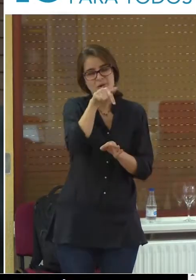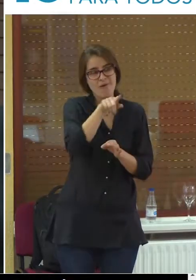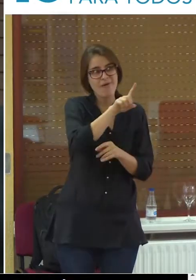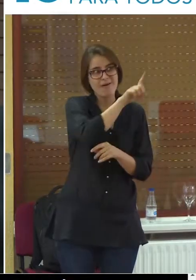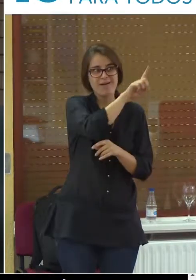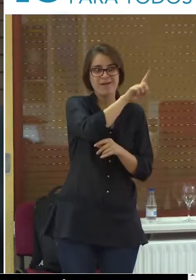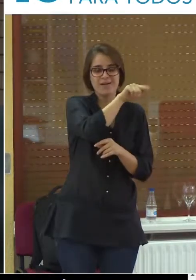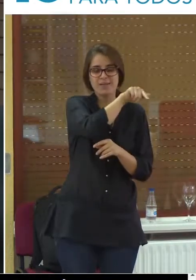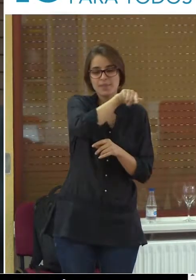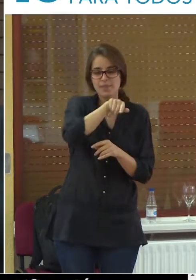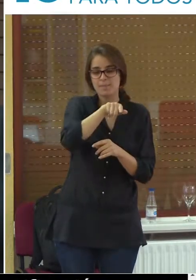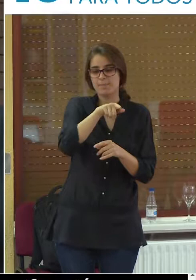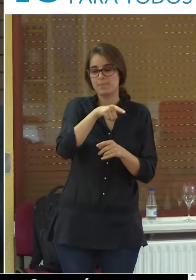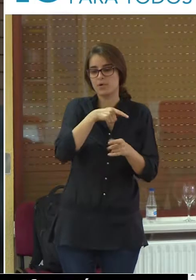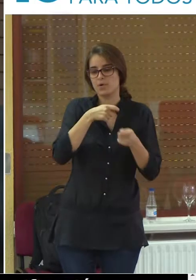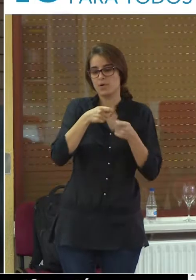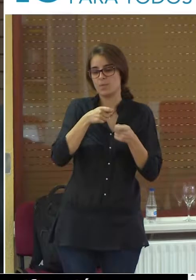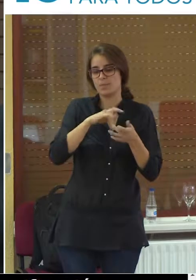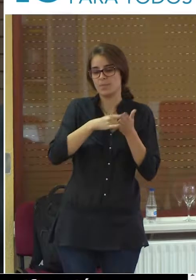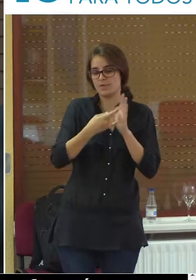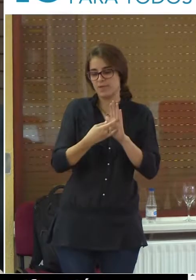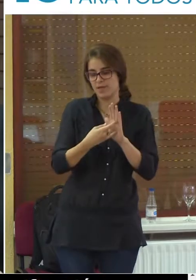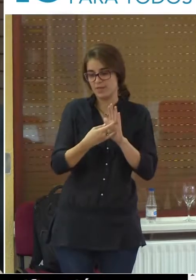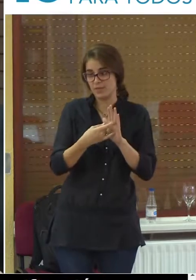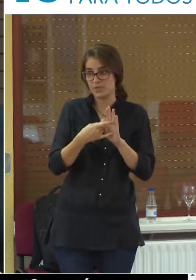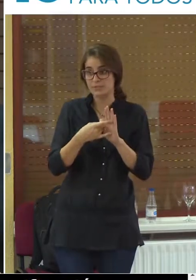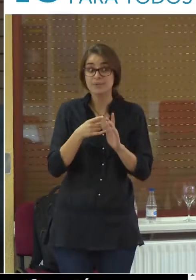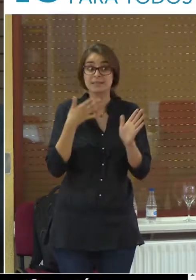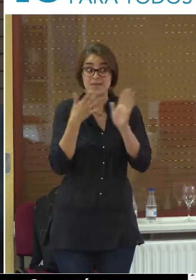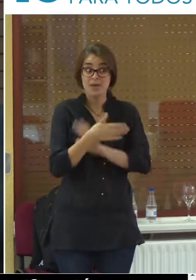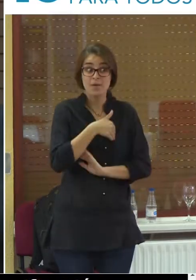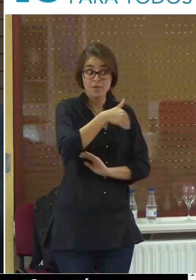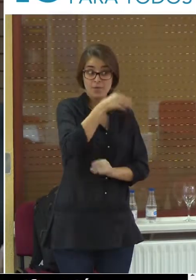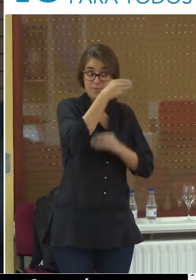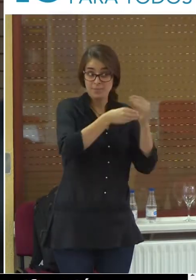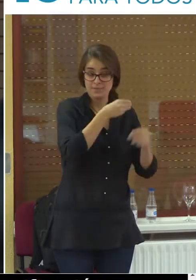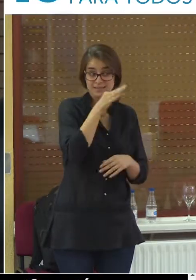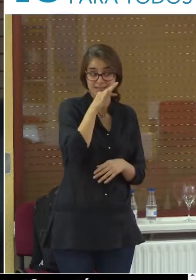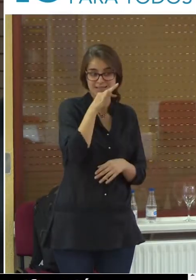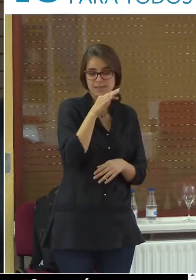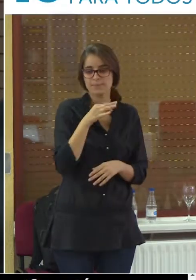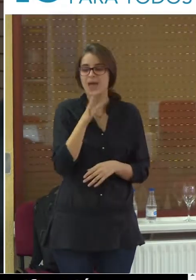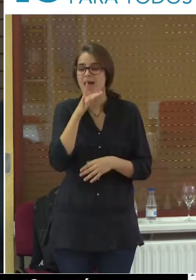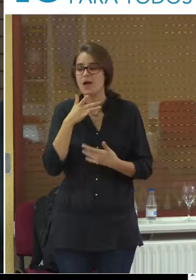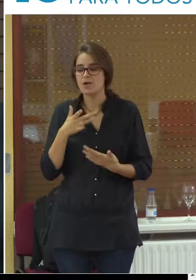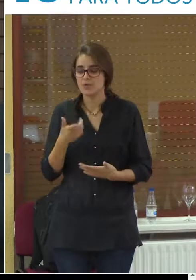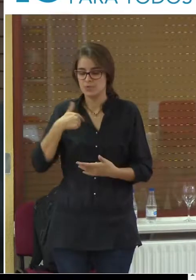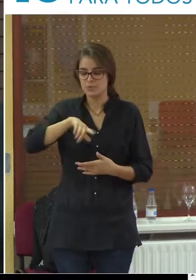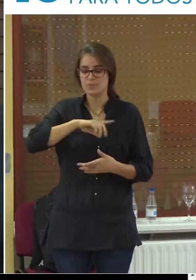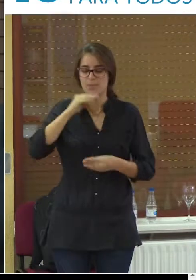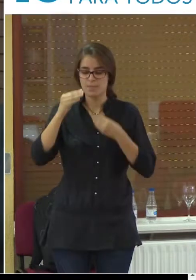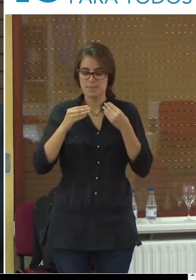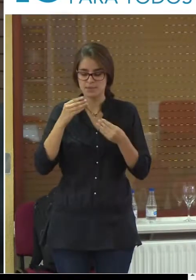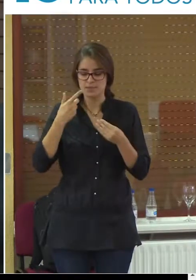of the trainers themselves. And you hadn't considered that in the future? Well, right now what we've seen